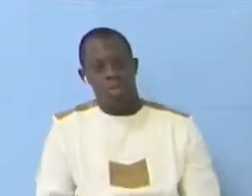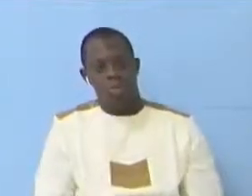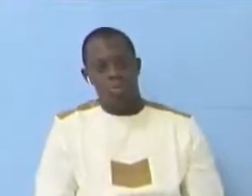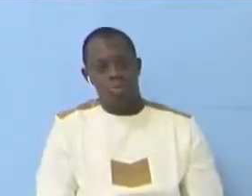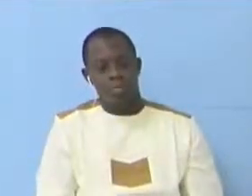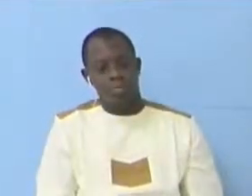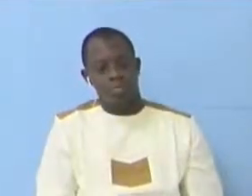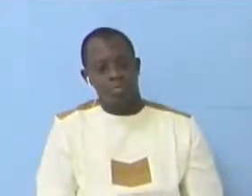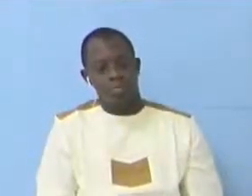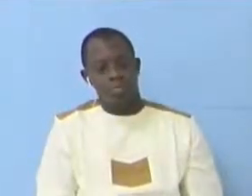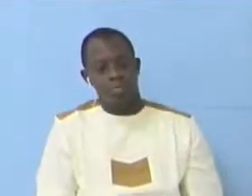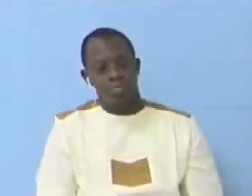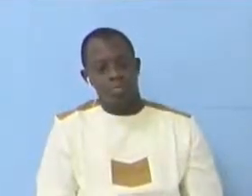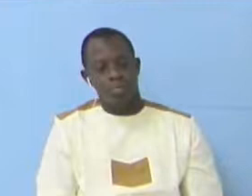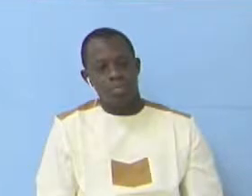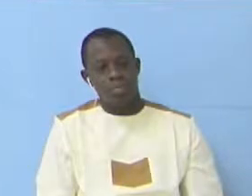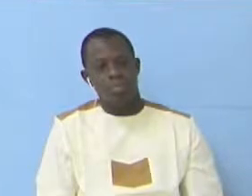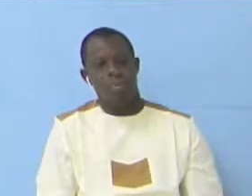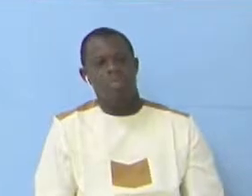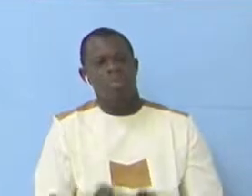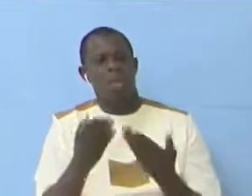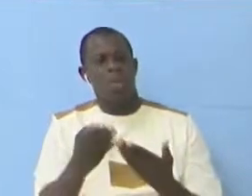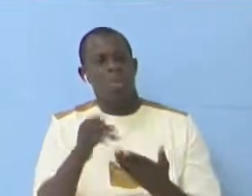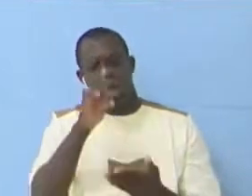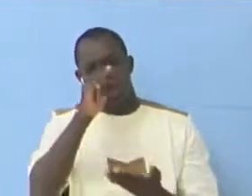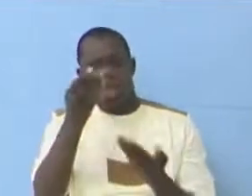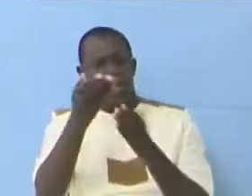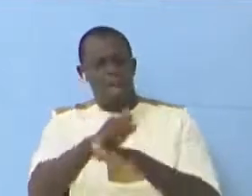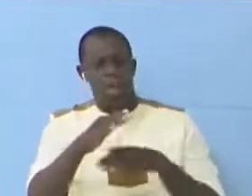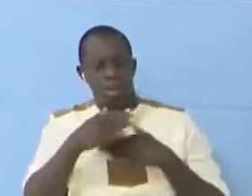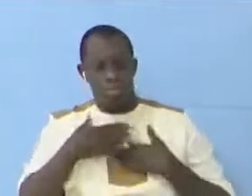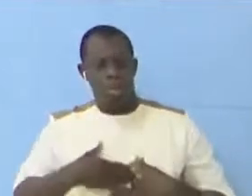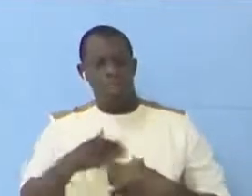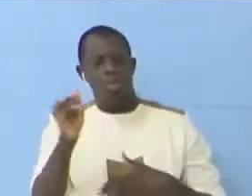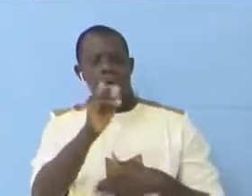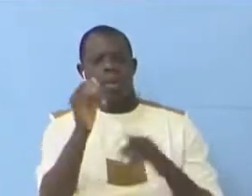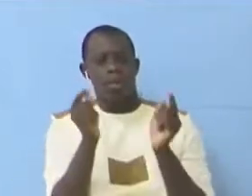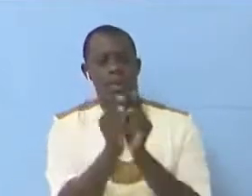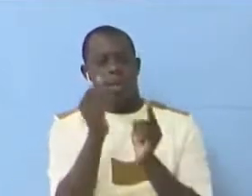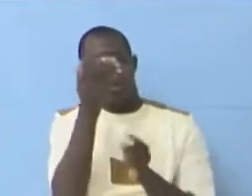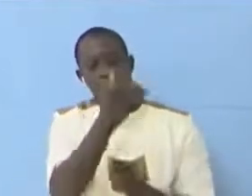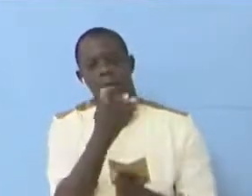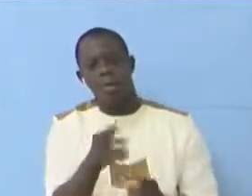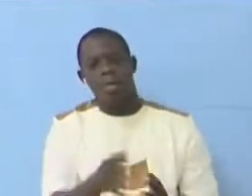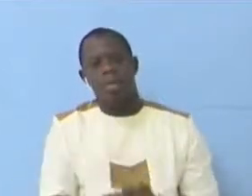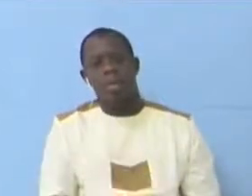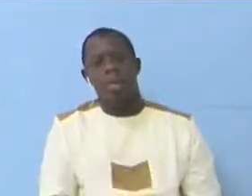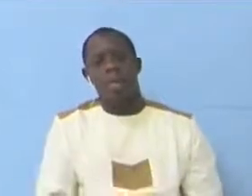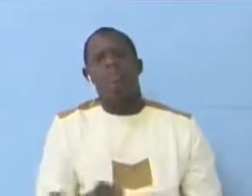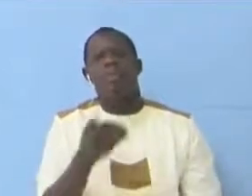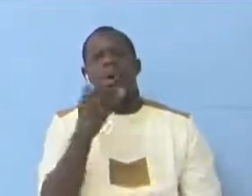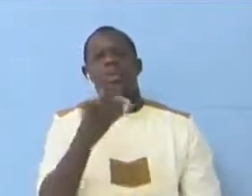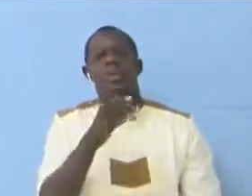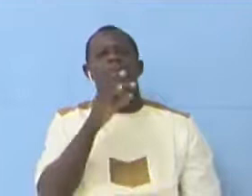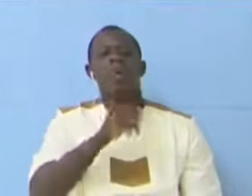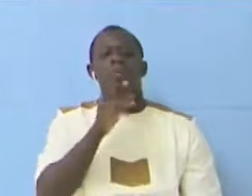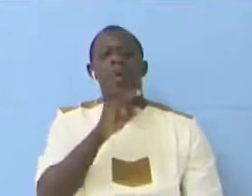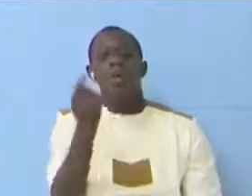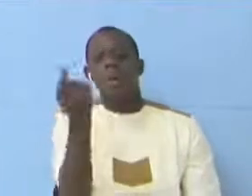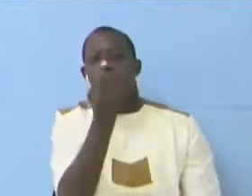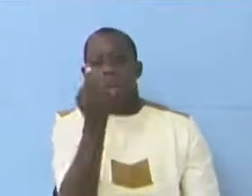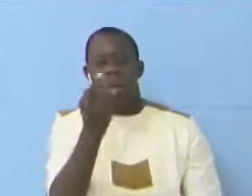is néew yi ngeen fekkoon foofu. the dead bodies that you found there. ndax ay góor la rek wala amoon na ay